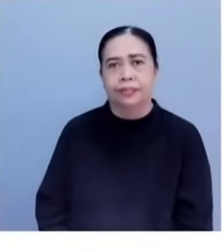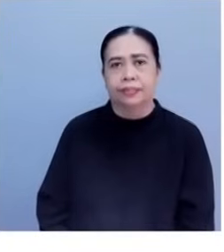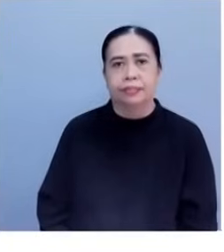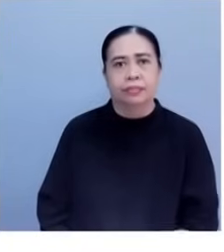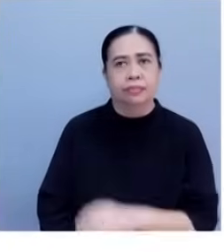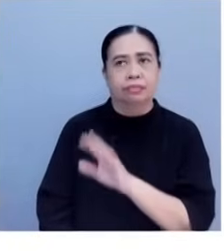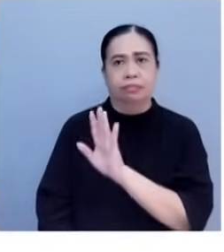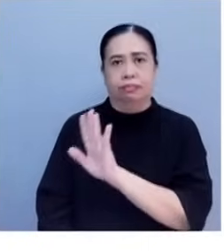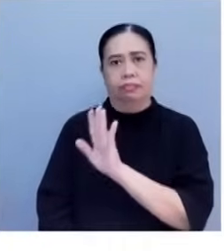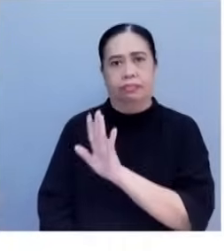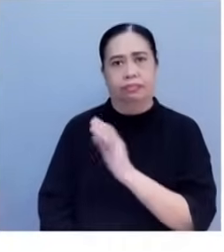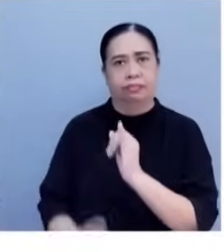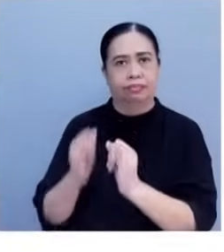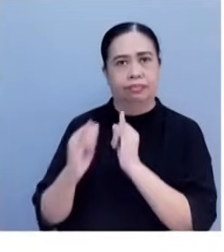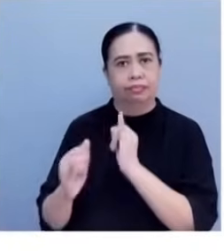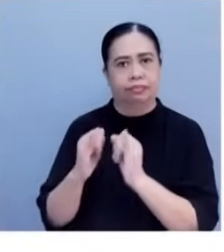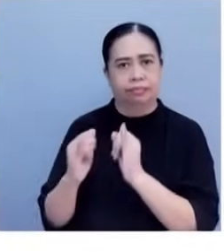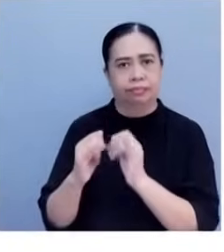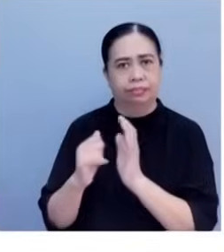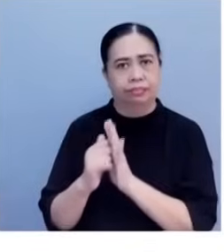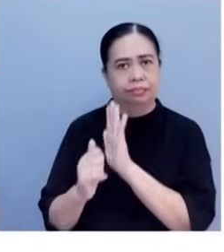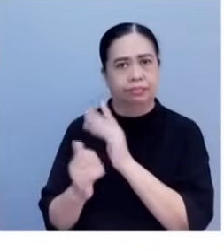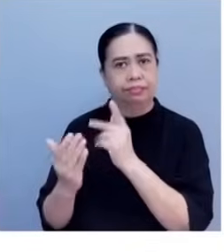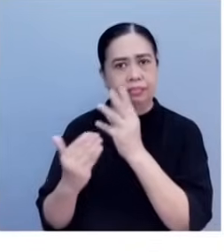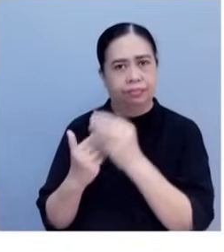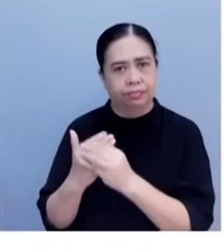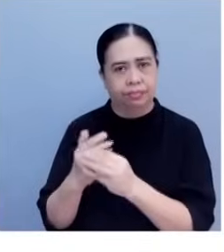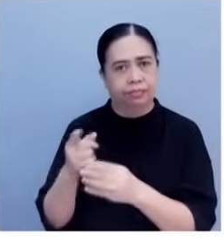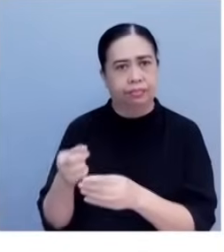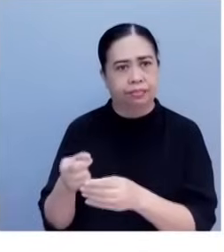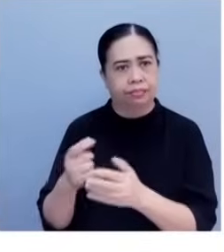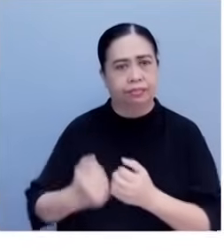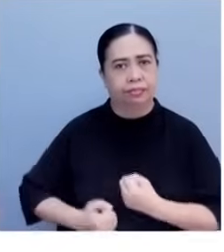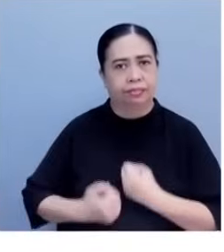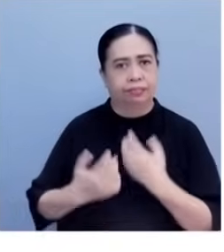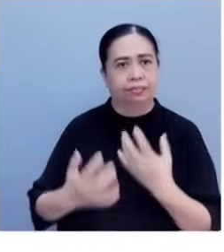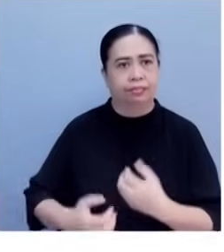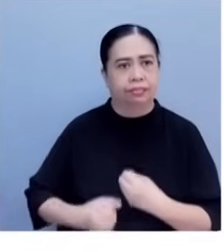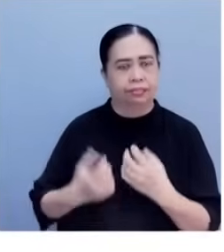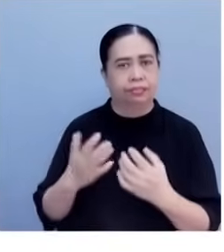First, that was that interview. That was his program. He was expressing his